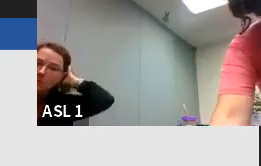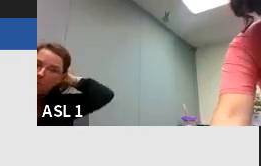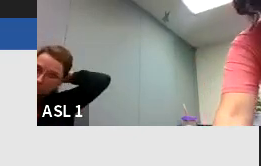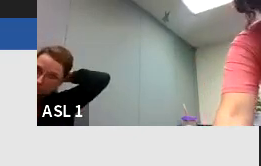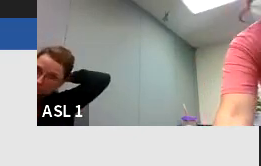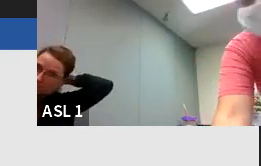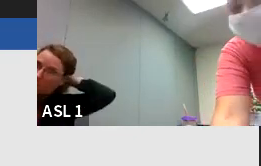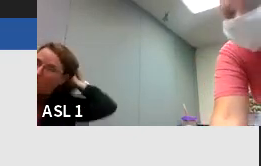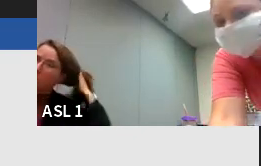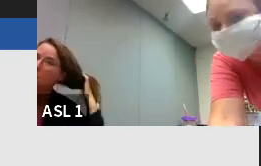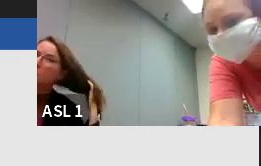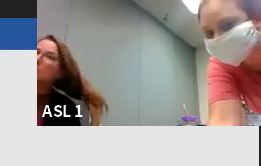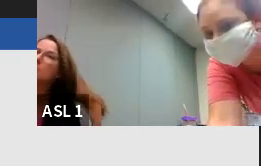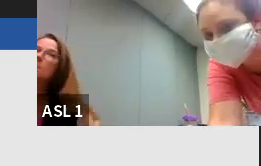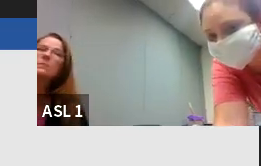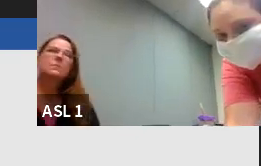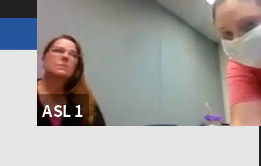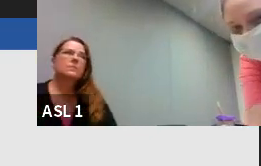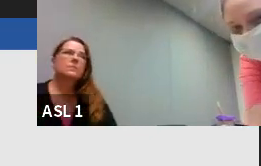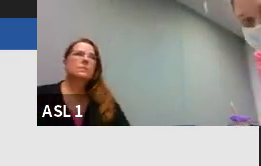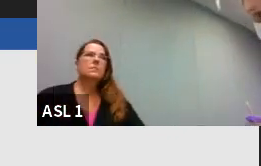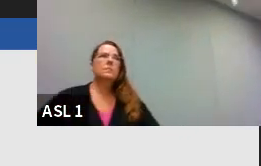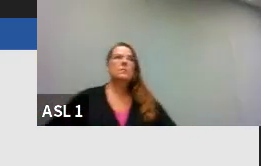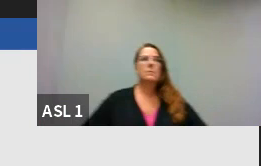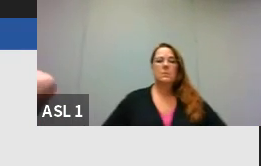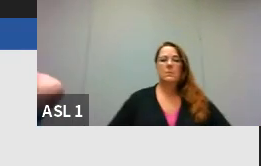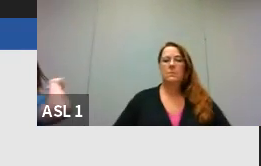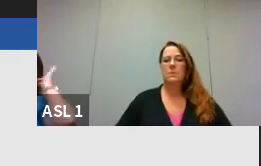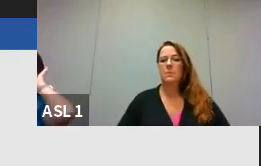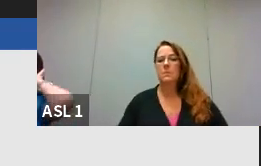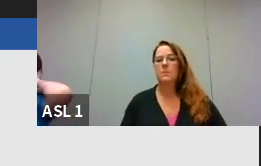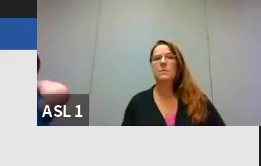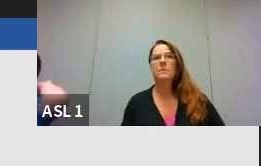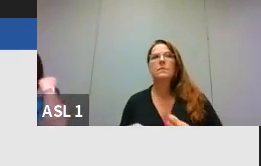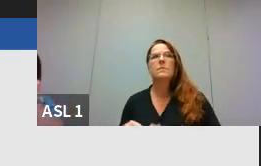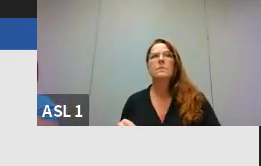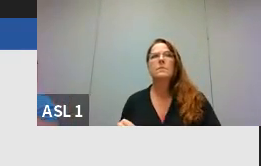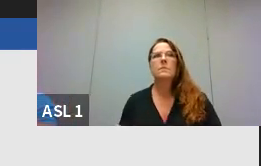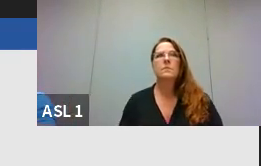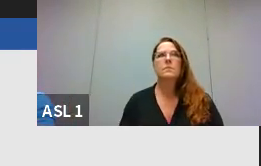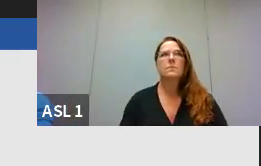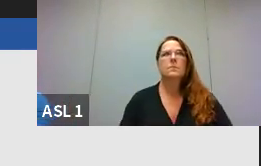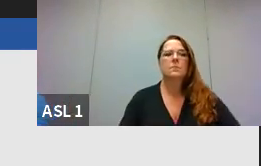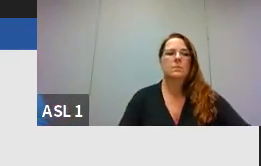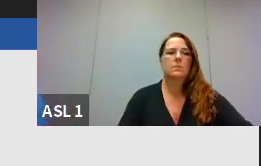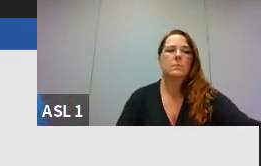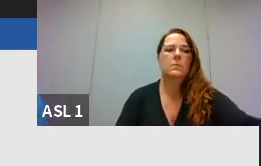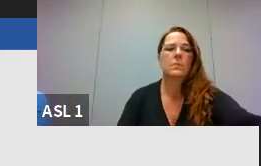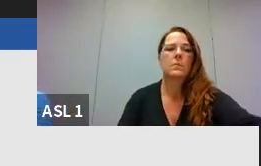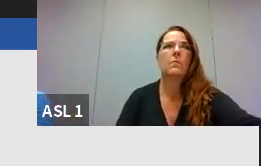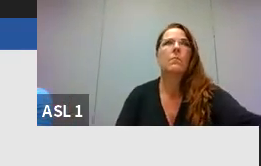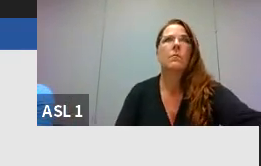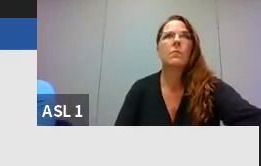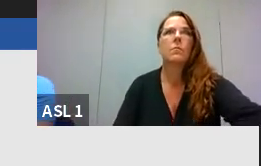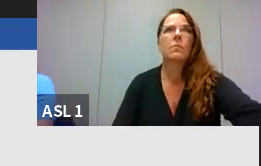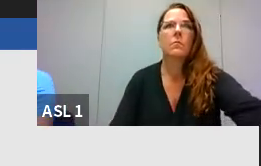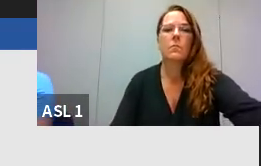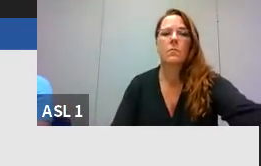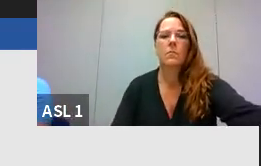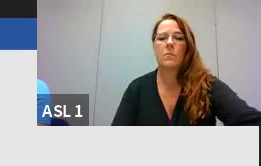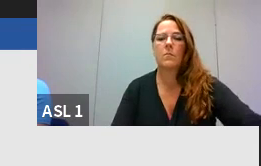this in chat? So yours is spotlighted, and you can see hers over if you want to. Ask her if she's going to participate